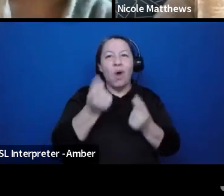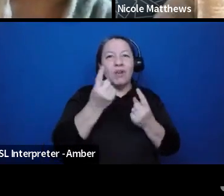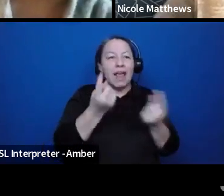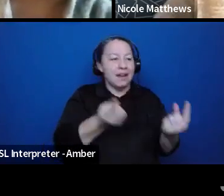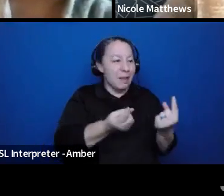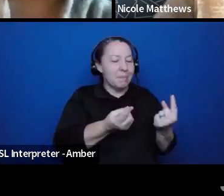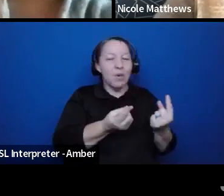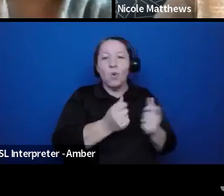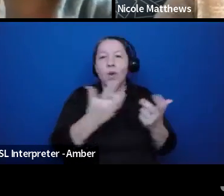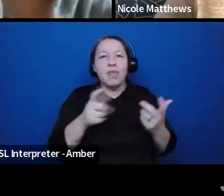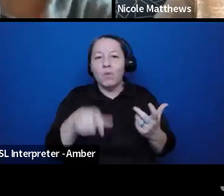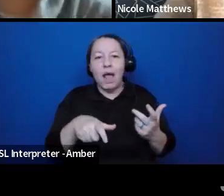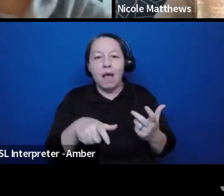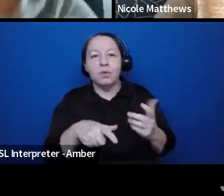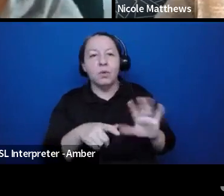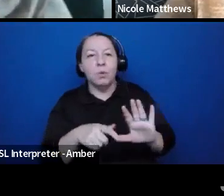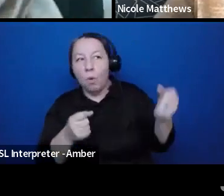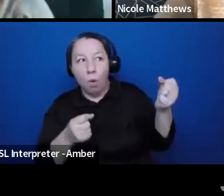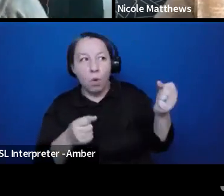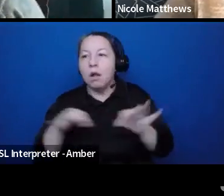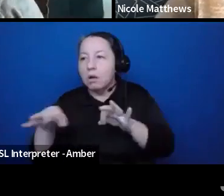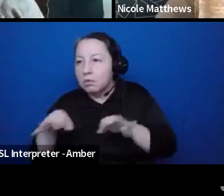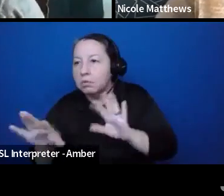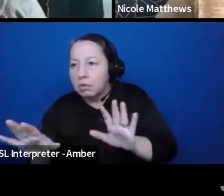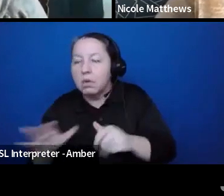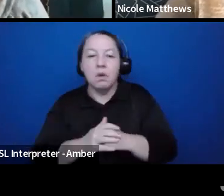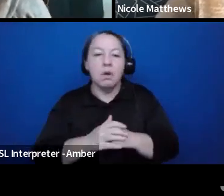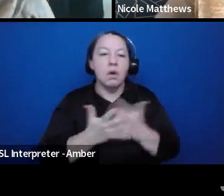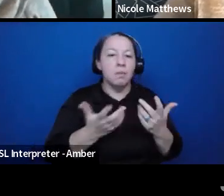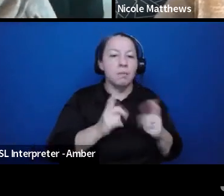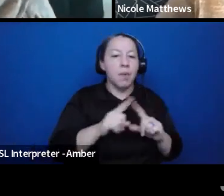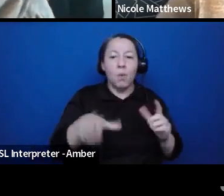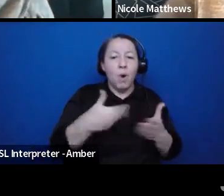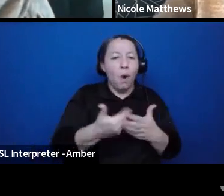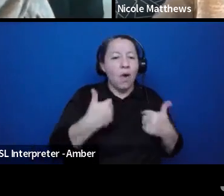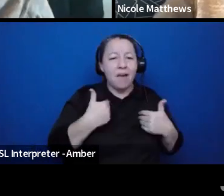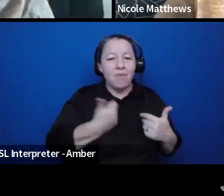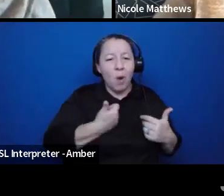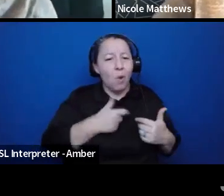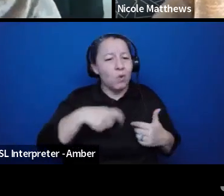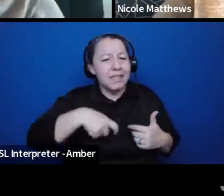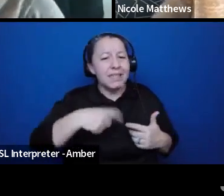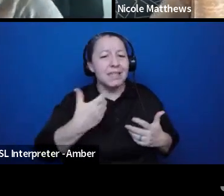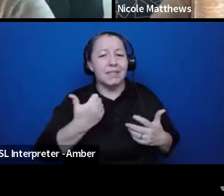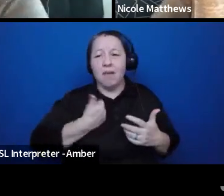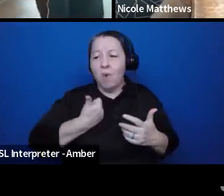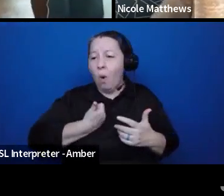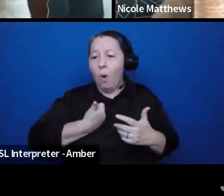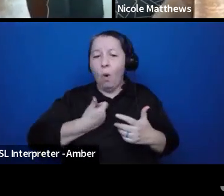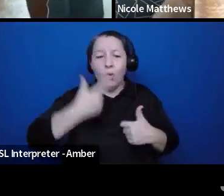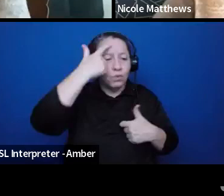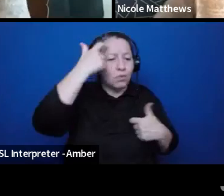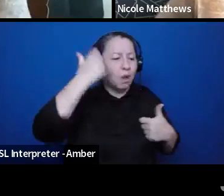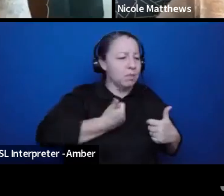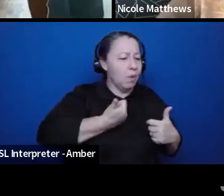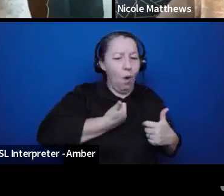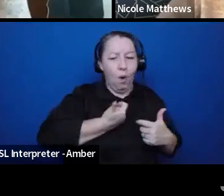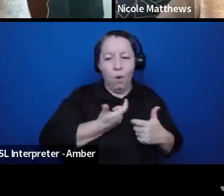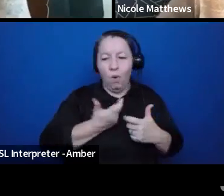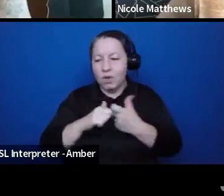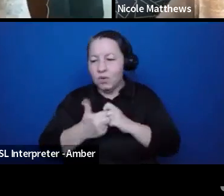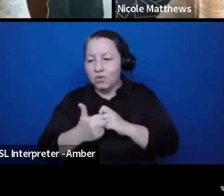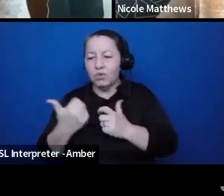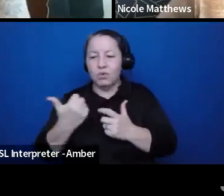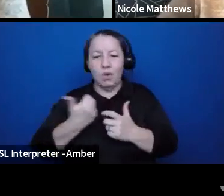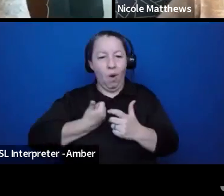beings. We all have our own traumas when we come in, our little suitcase of baggage that we come wheeling in, right? And what does it take to work through that